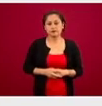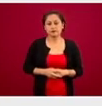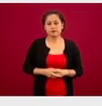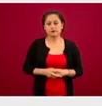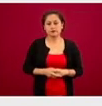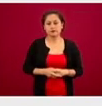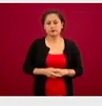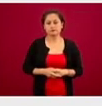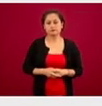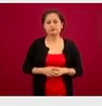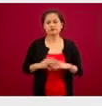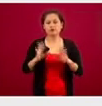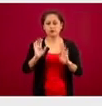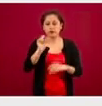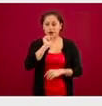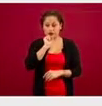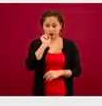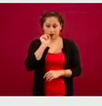Mastiza.